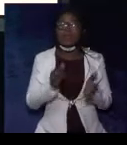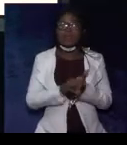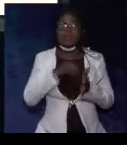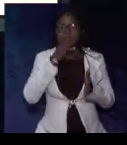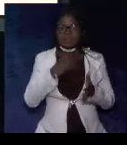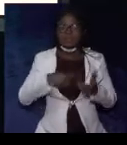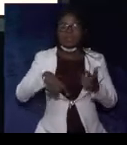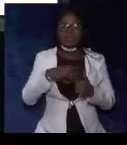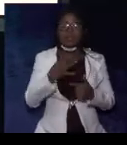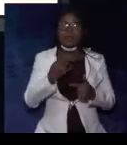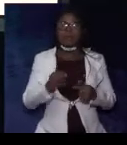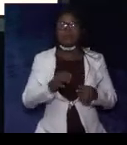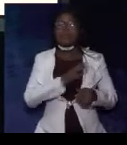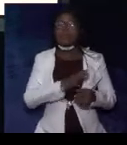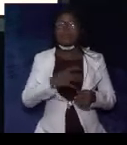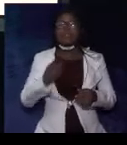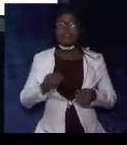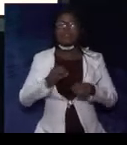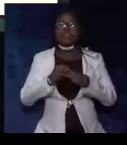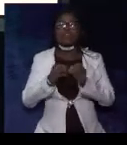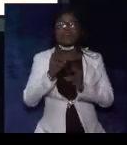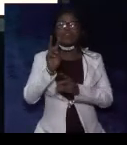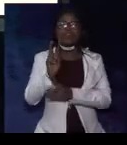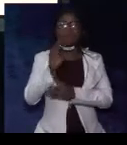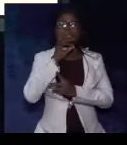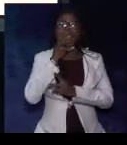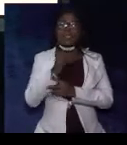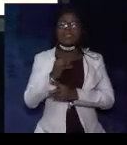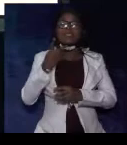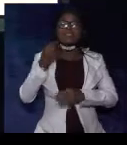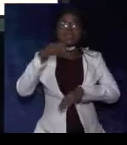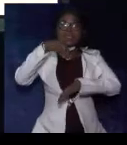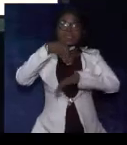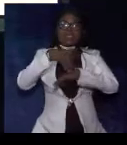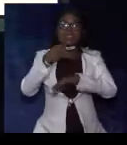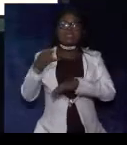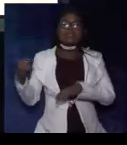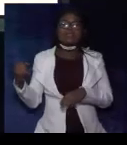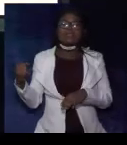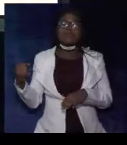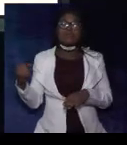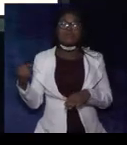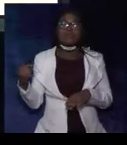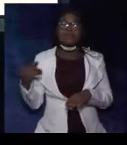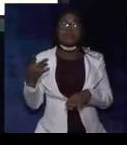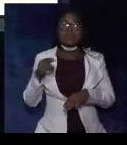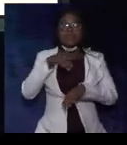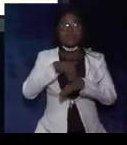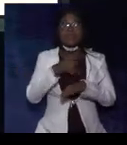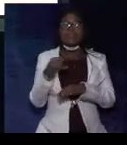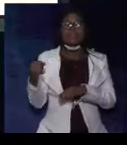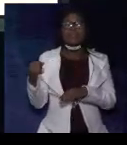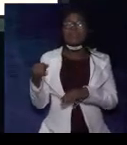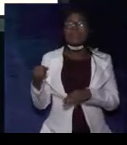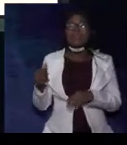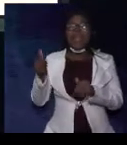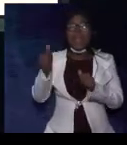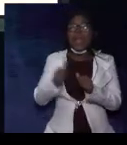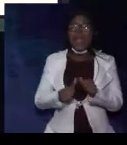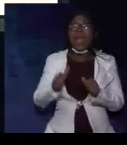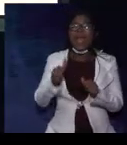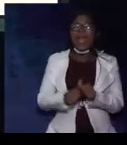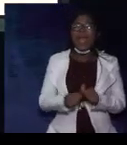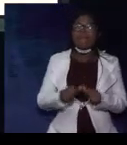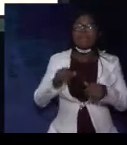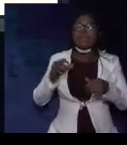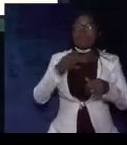That is about characters. The second one is the setting. Say setting. Yes, setting.